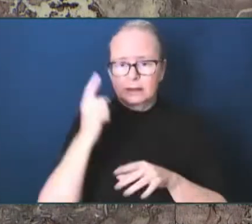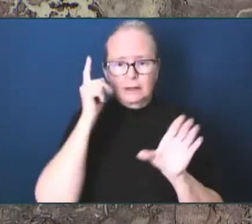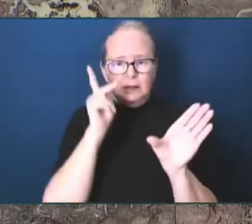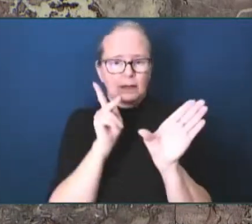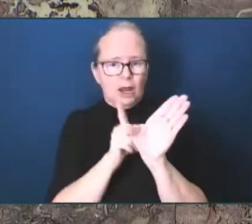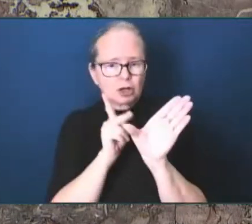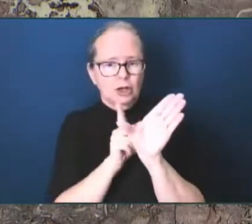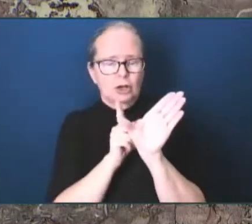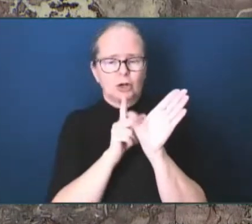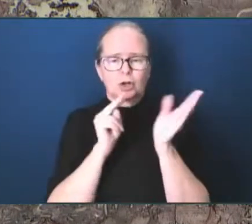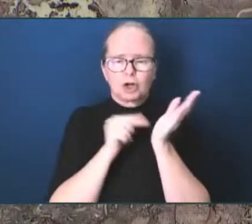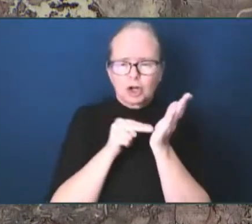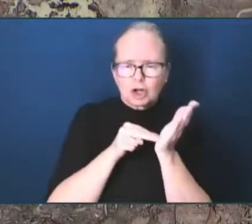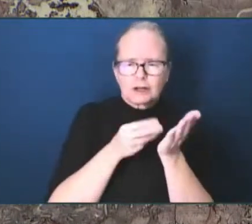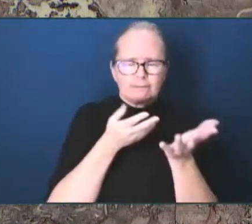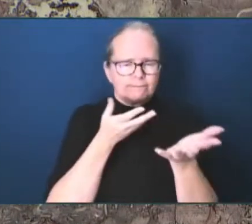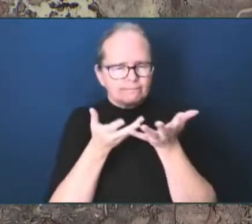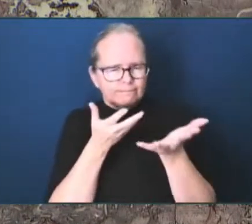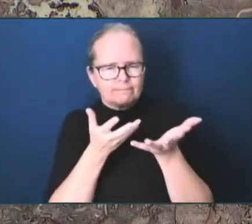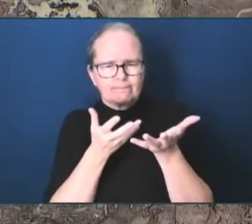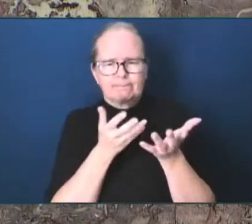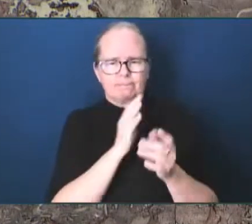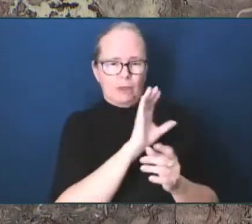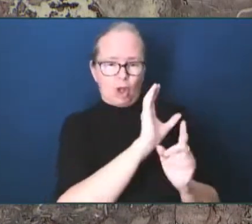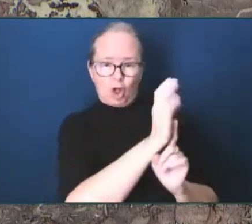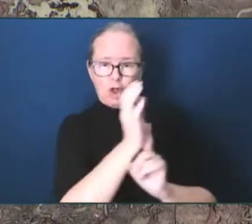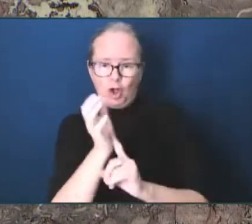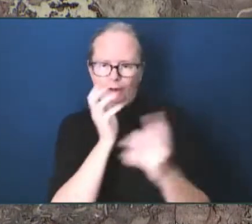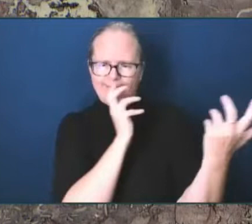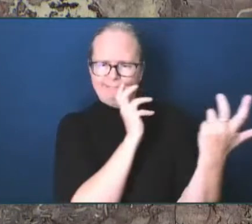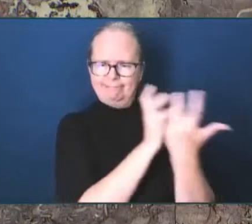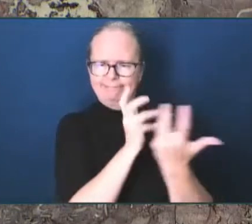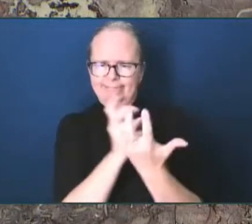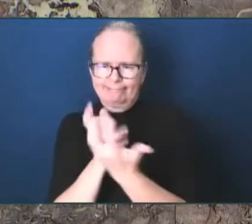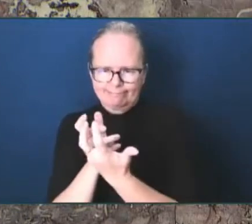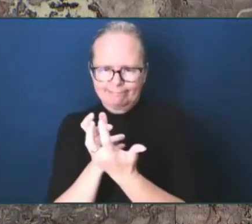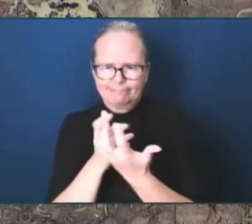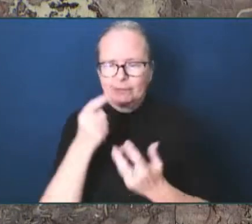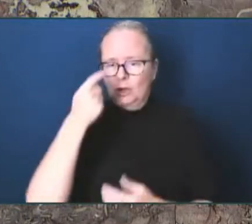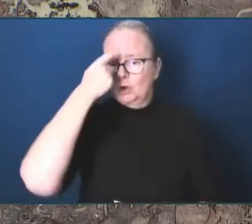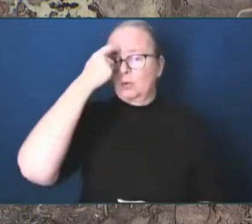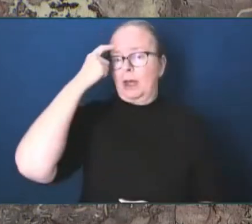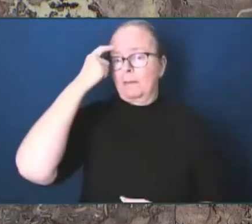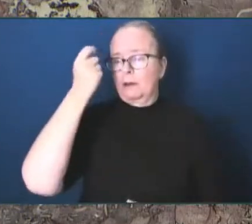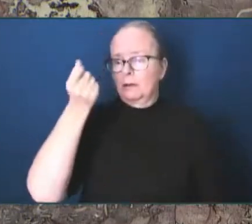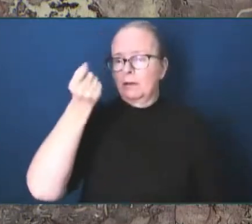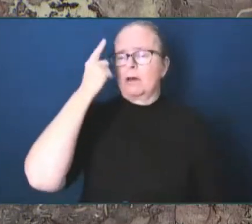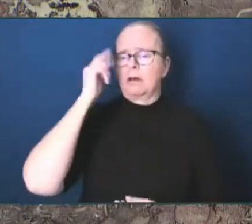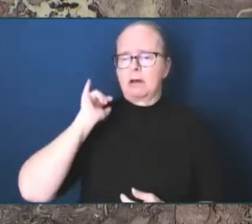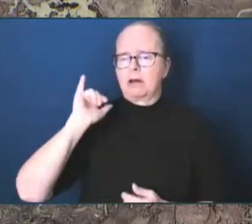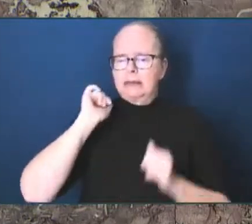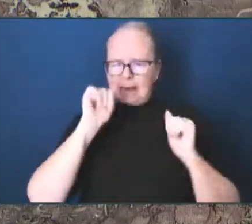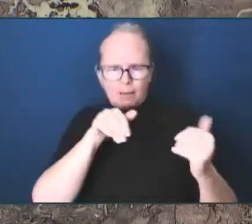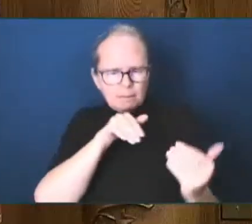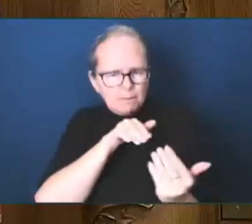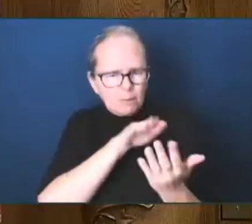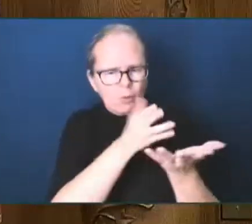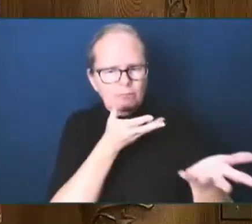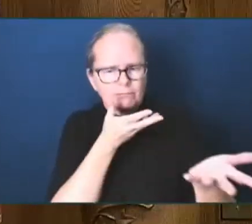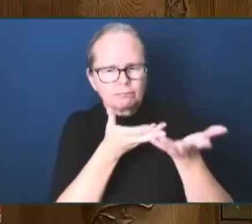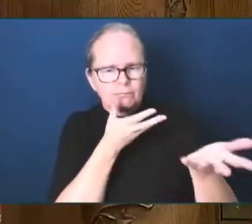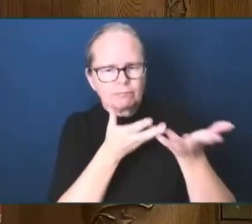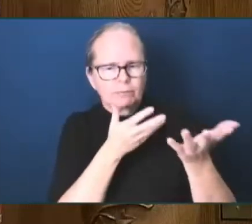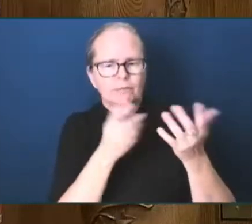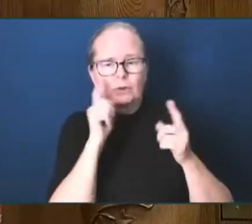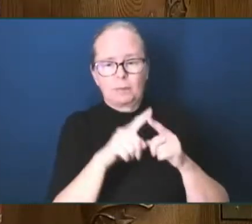an example in 3 communities with 3 municipalities, and we're determined to do more. Thank you, Minister. Member for